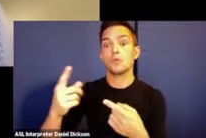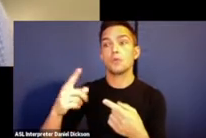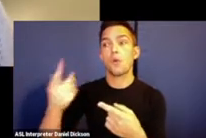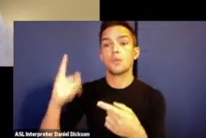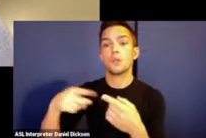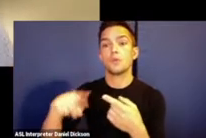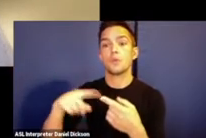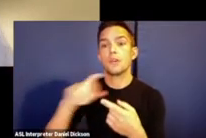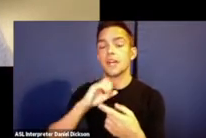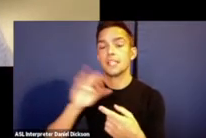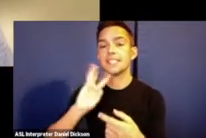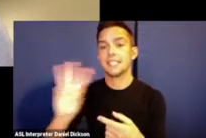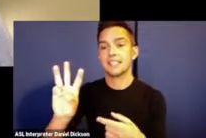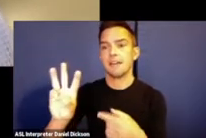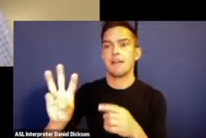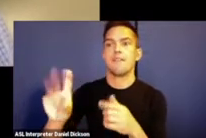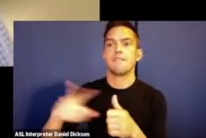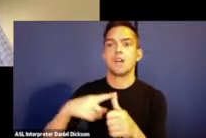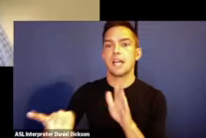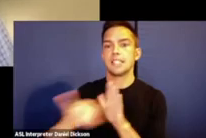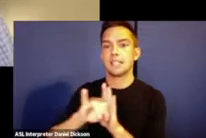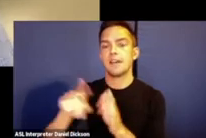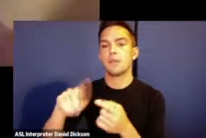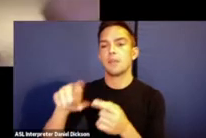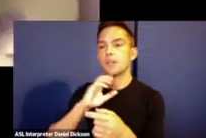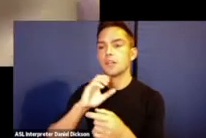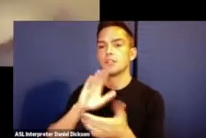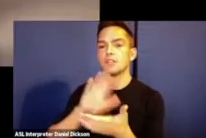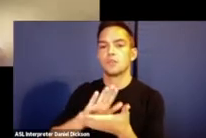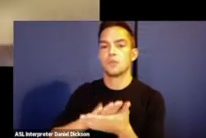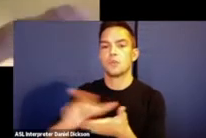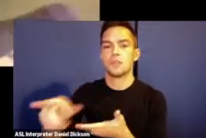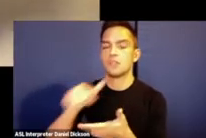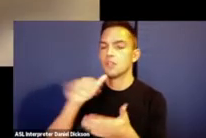and older. They were being identified when they were at school age and not